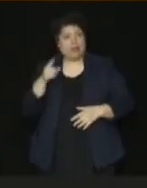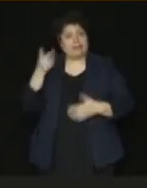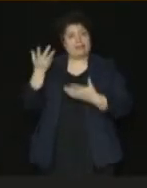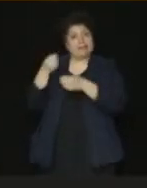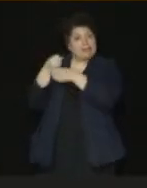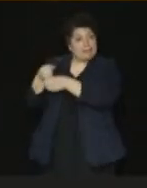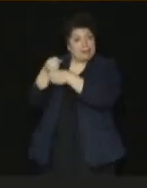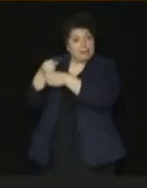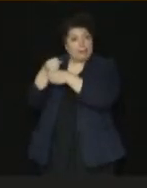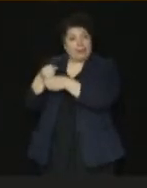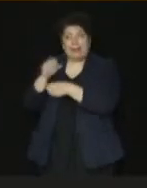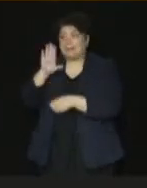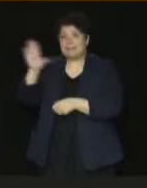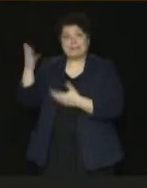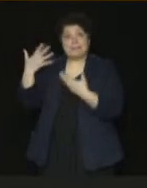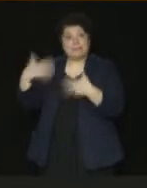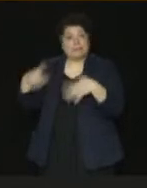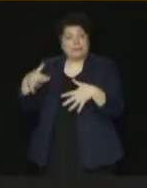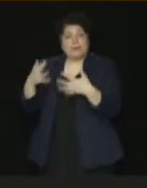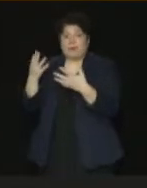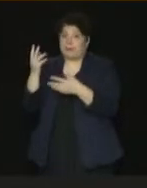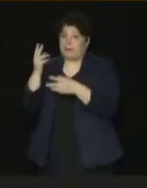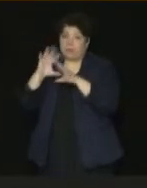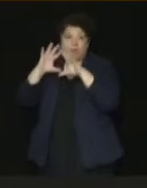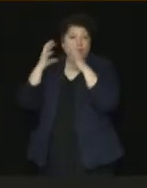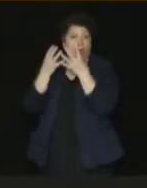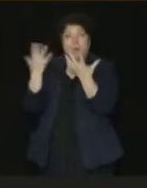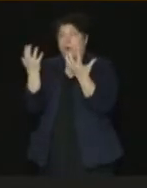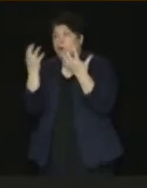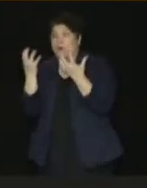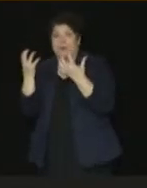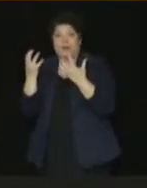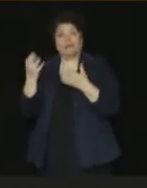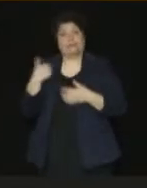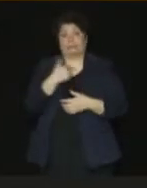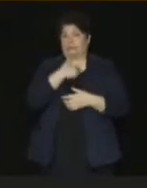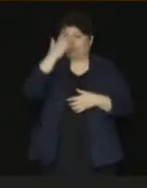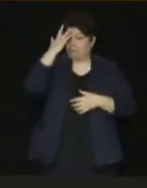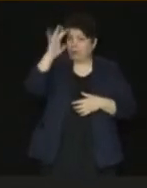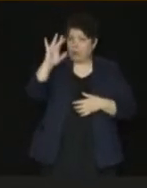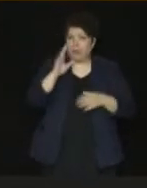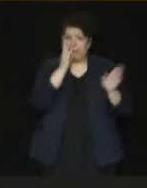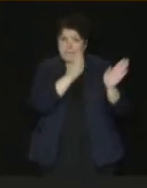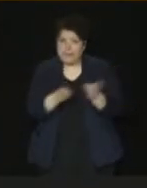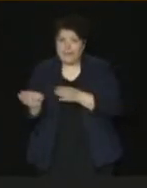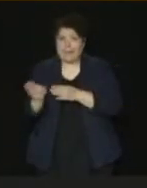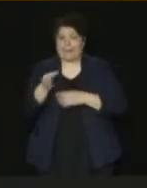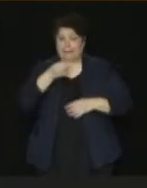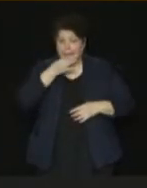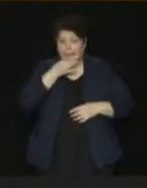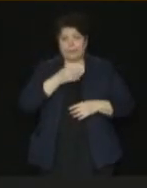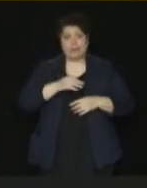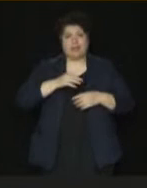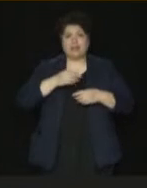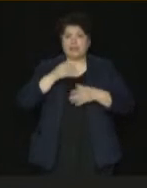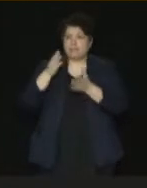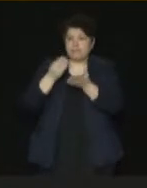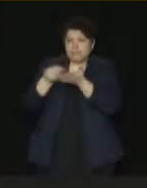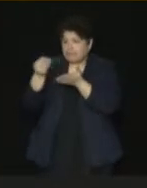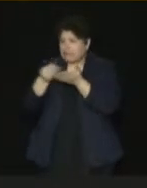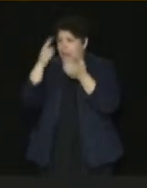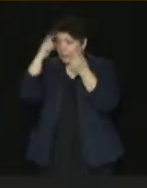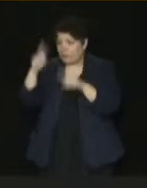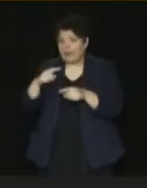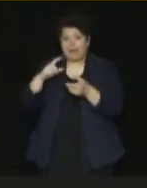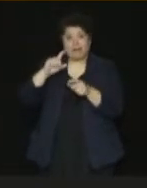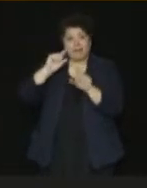production. That's why we created a smart, proactive plan on vaccines and vaccine rollout. It's